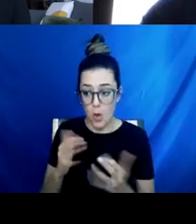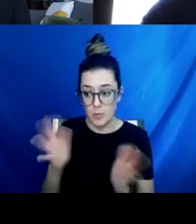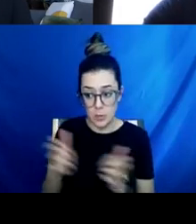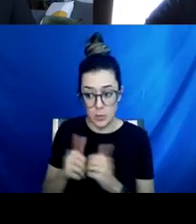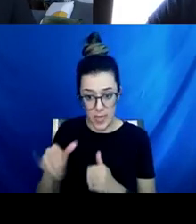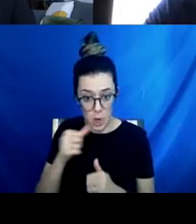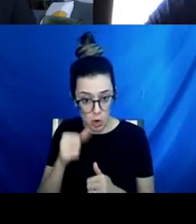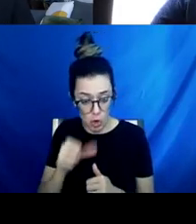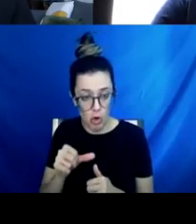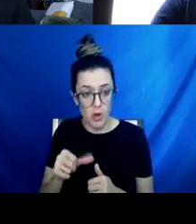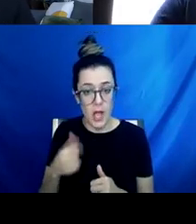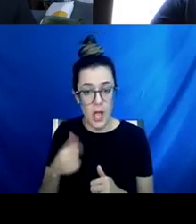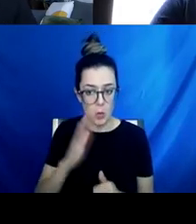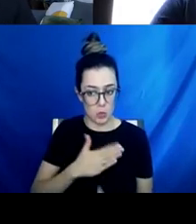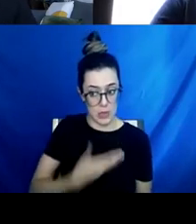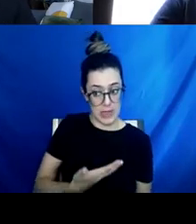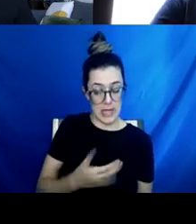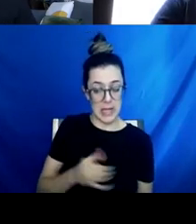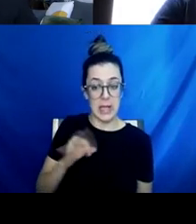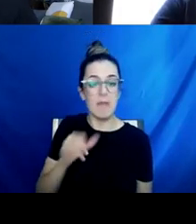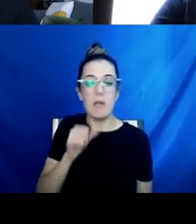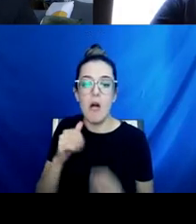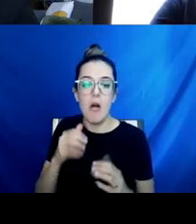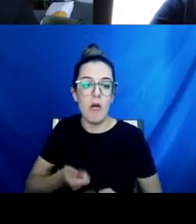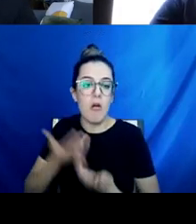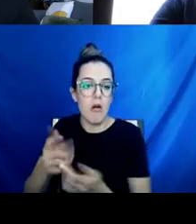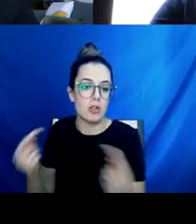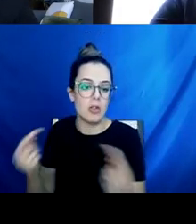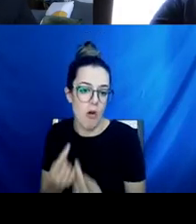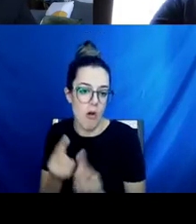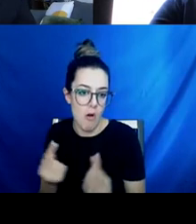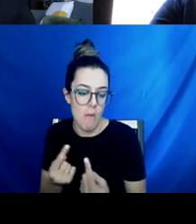tweets or my work because I'm